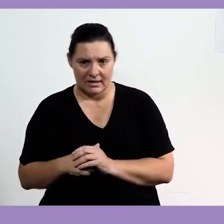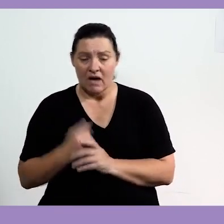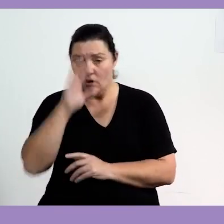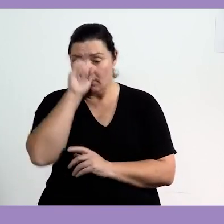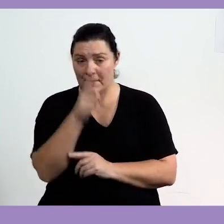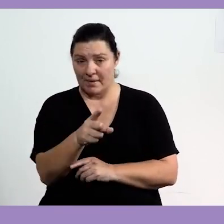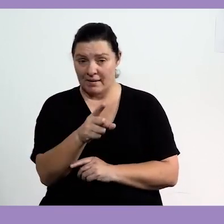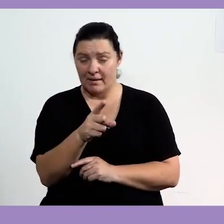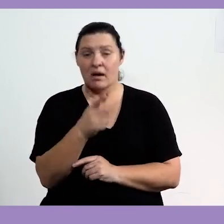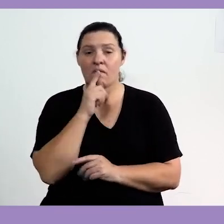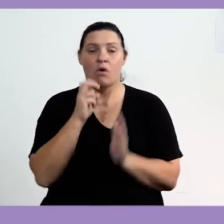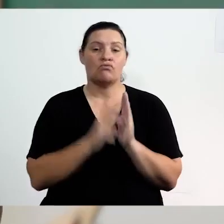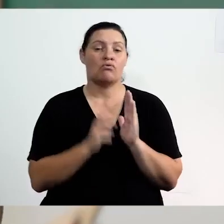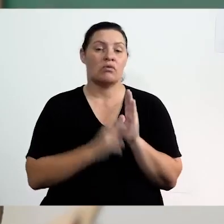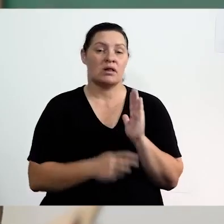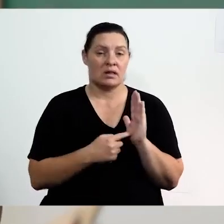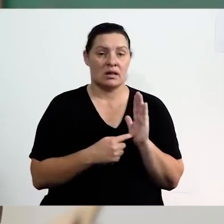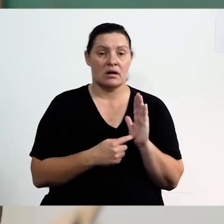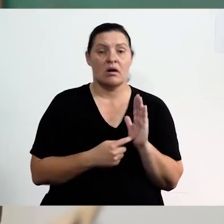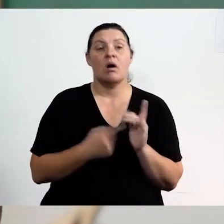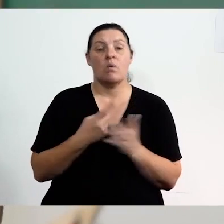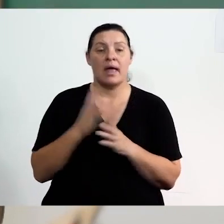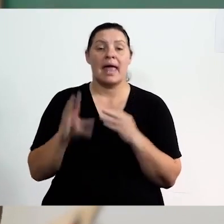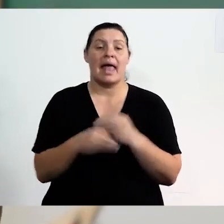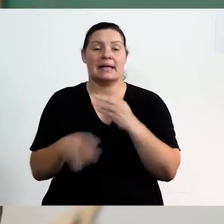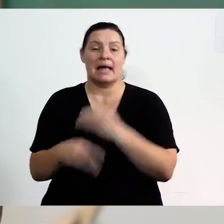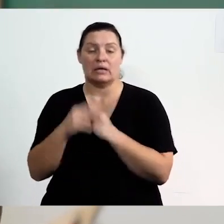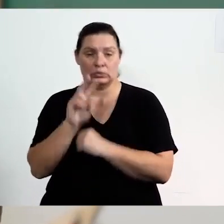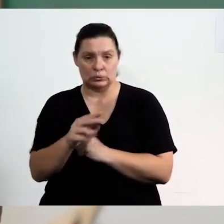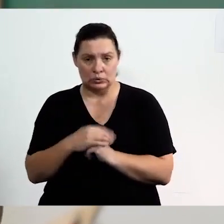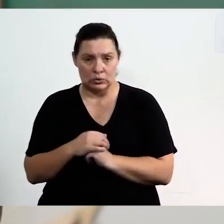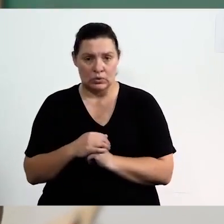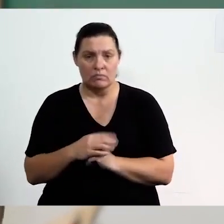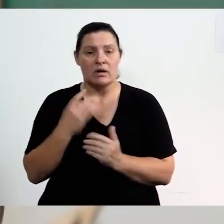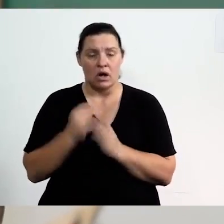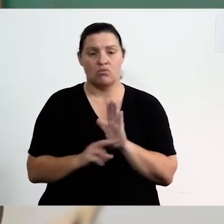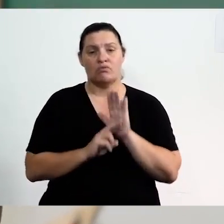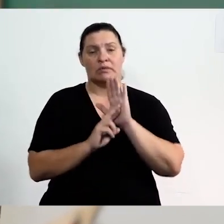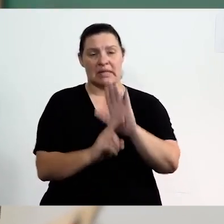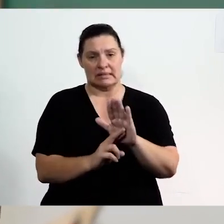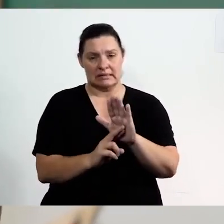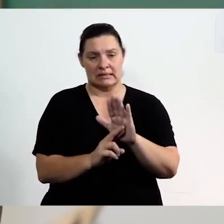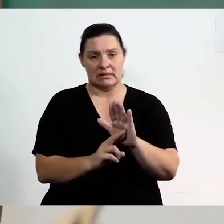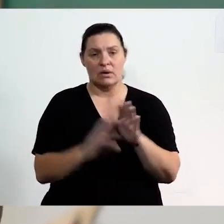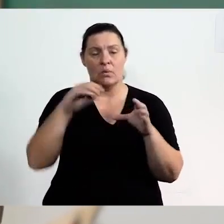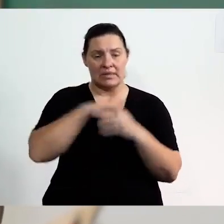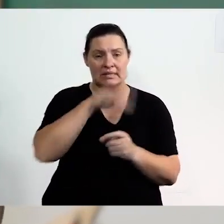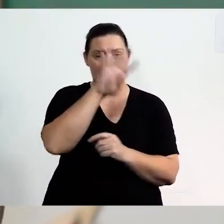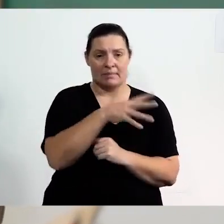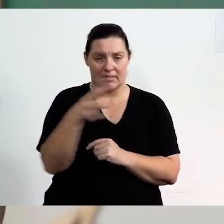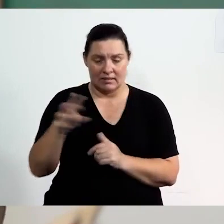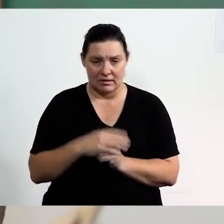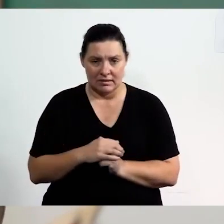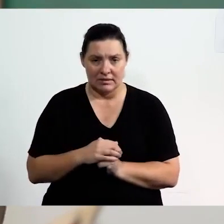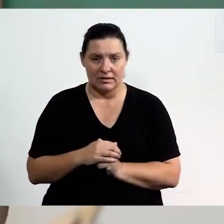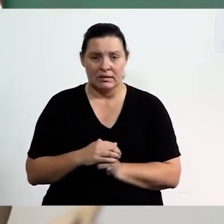17. If you remember, our rule there was that we add 2. So we are just going to represent this pattern in